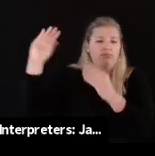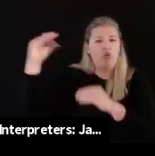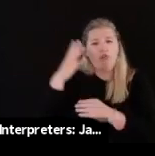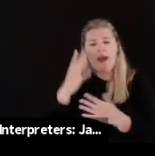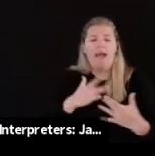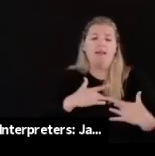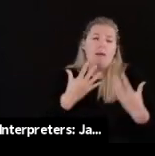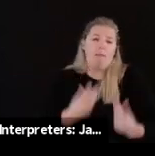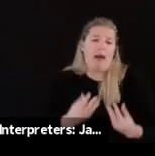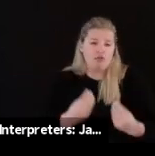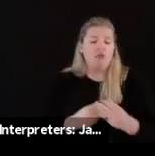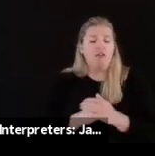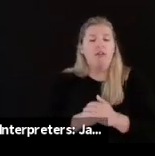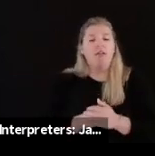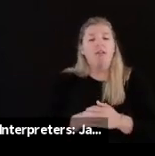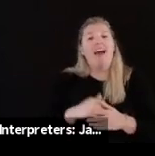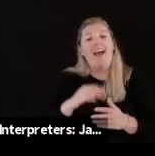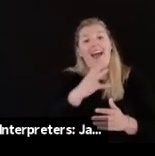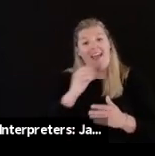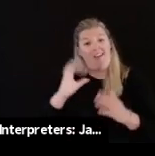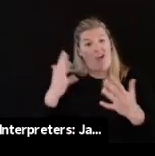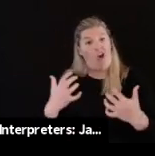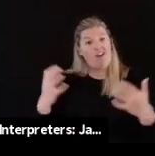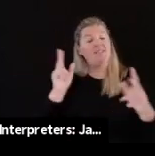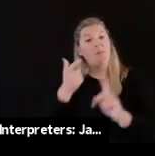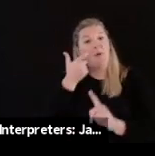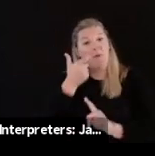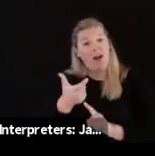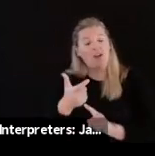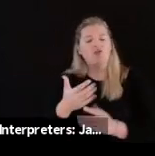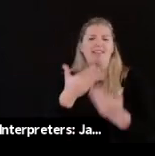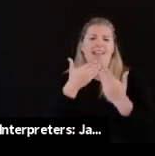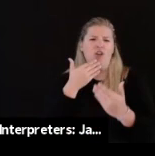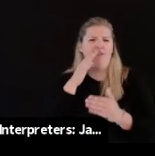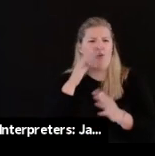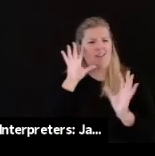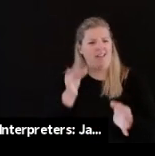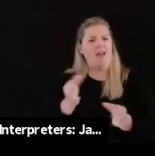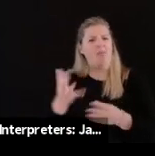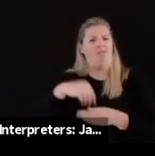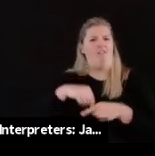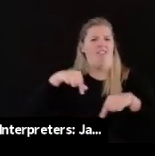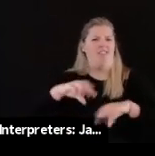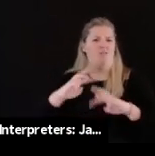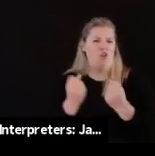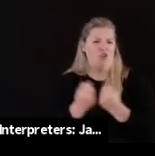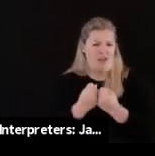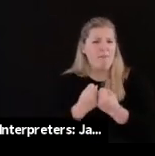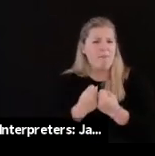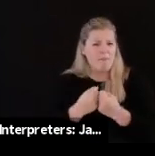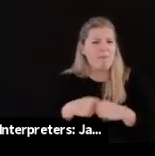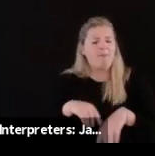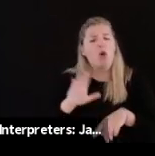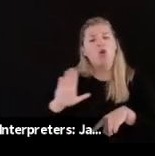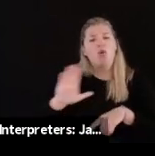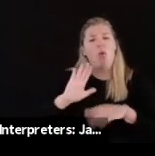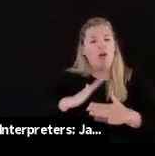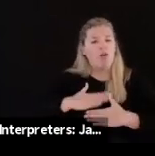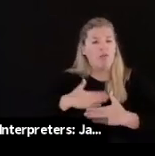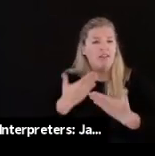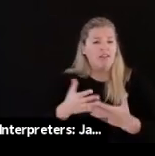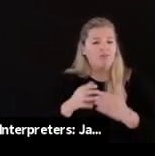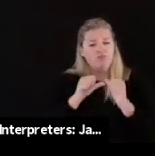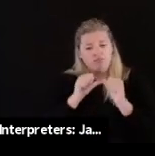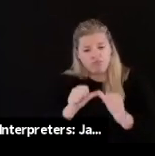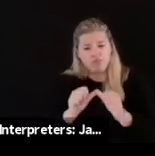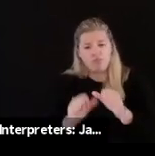again. And to our audience, I want to definitely say thank you for selecting this session and being with us today, for your willingness to continue to